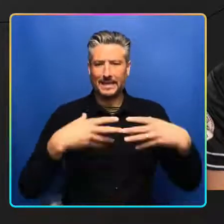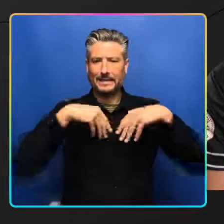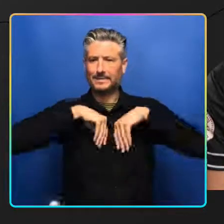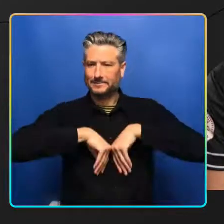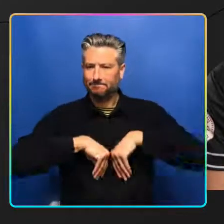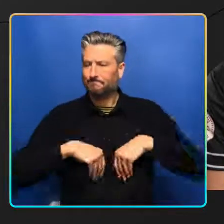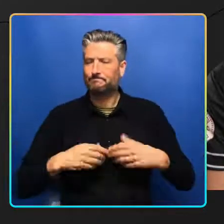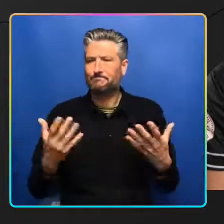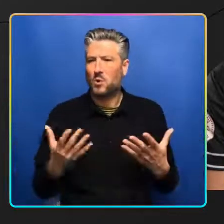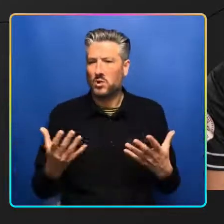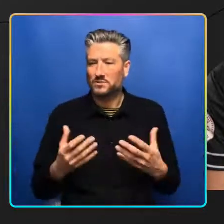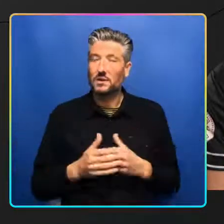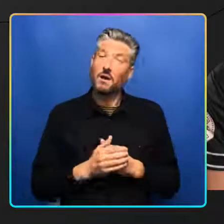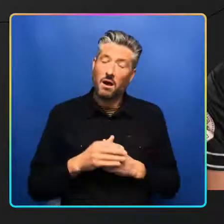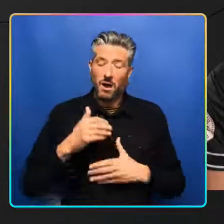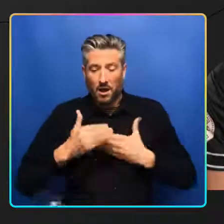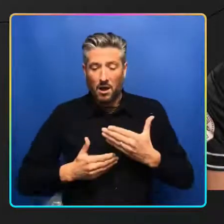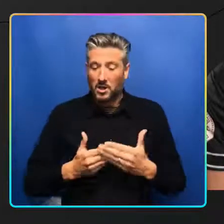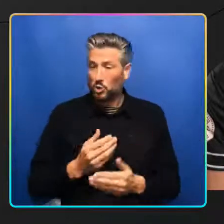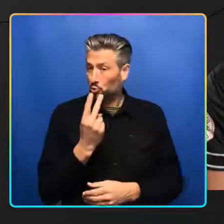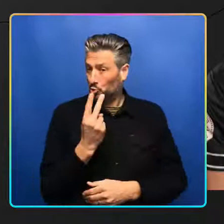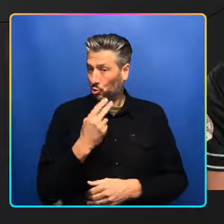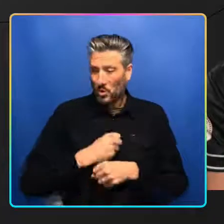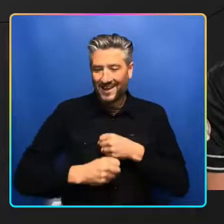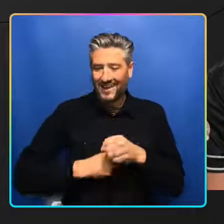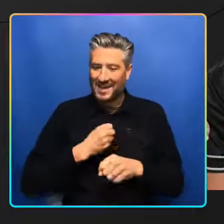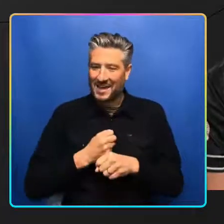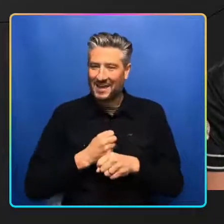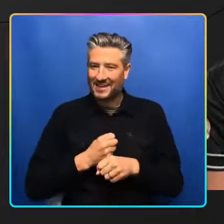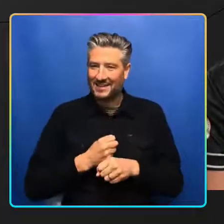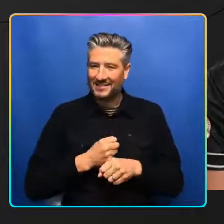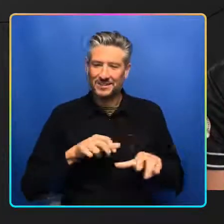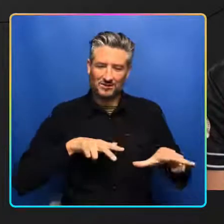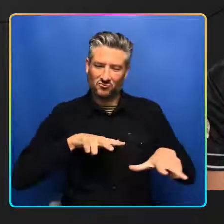a couple of years, you're running month by month